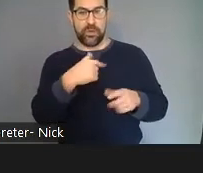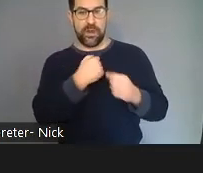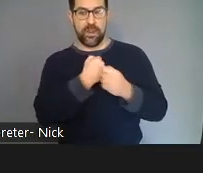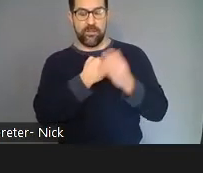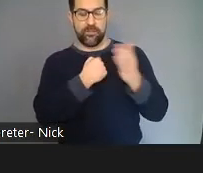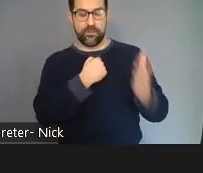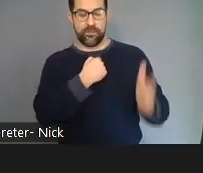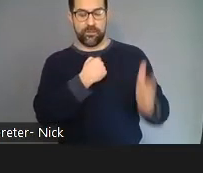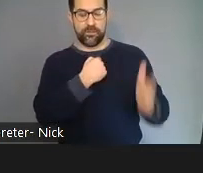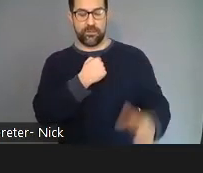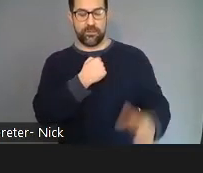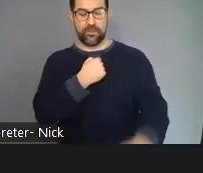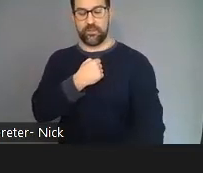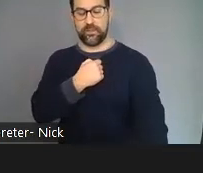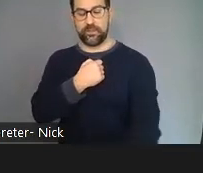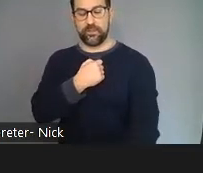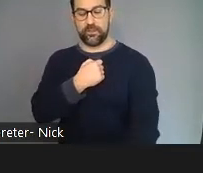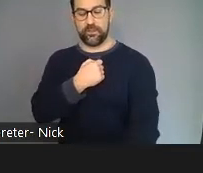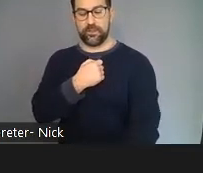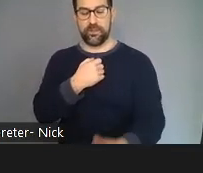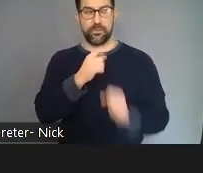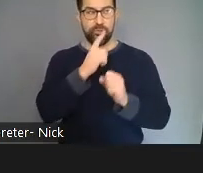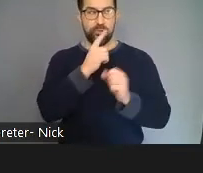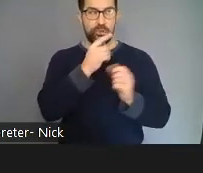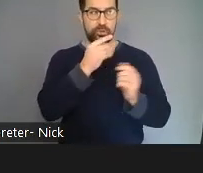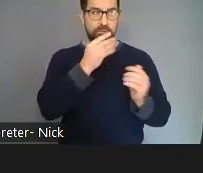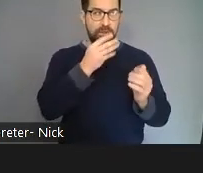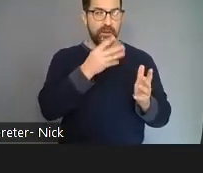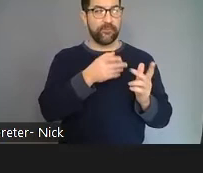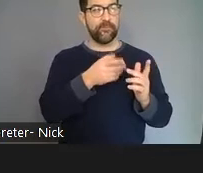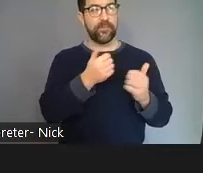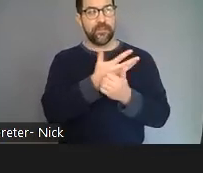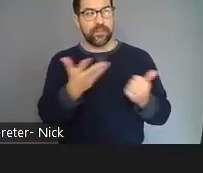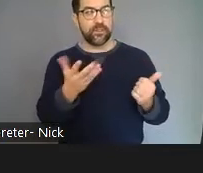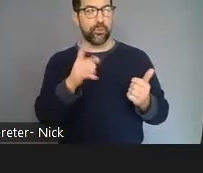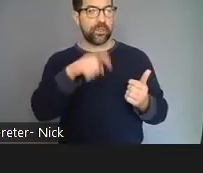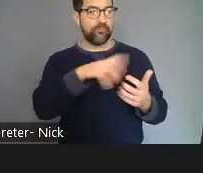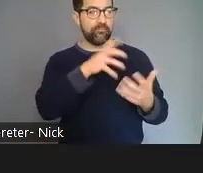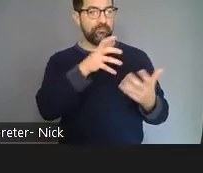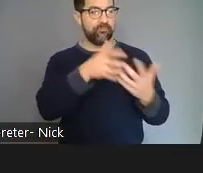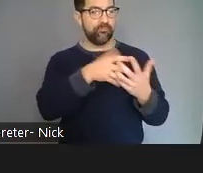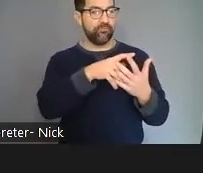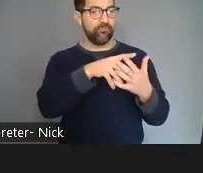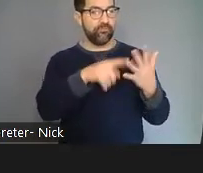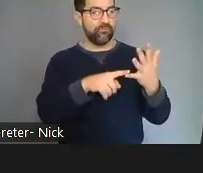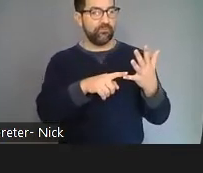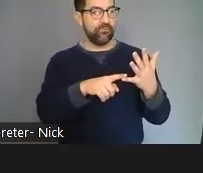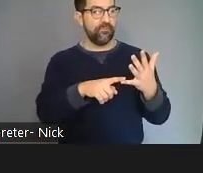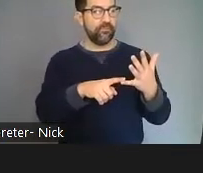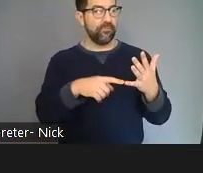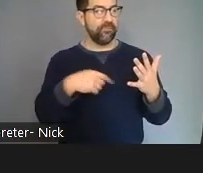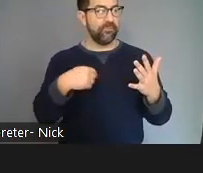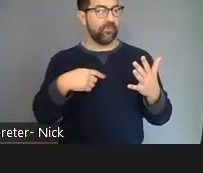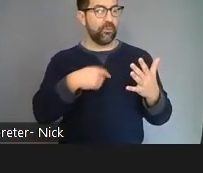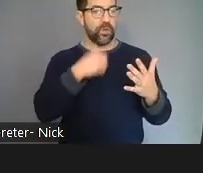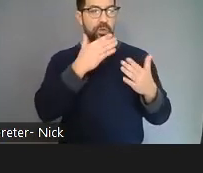I want to make sure that you're nourished and fed and everything that you need, right? Because we don't break